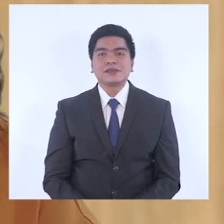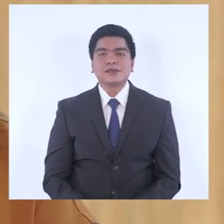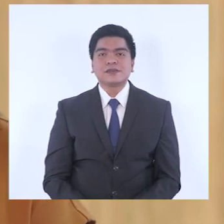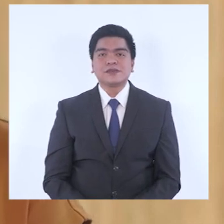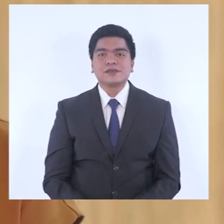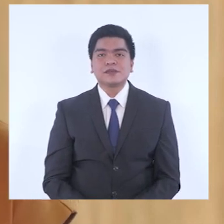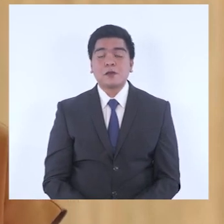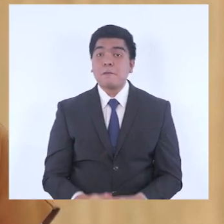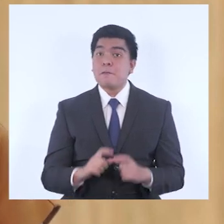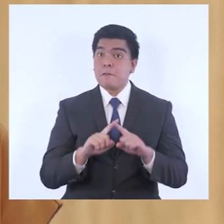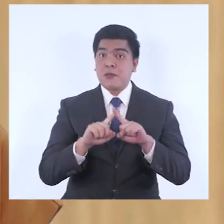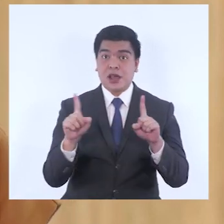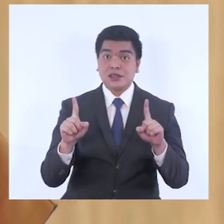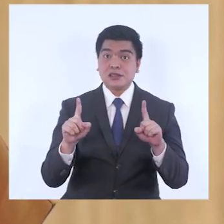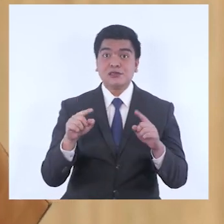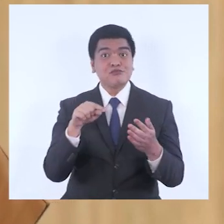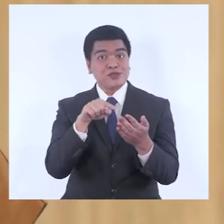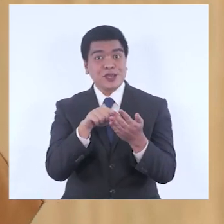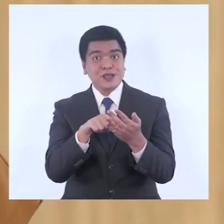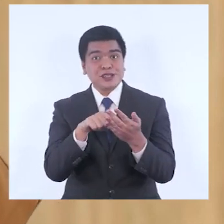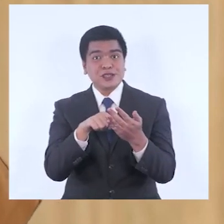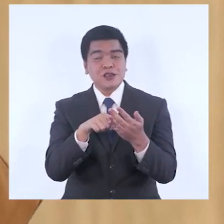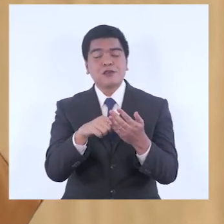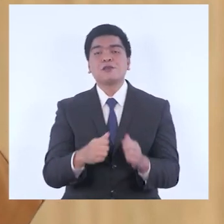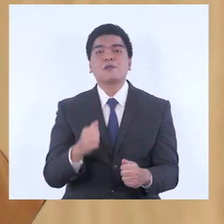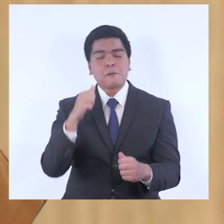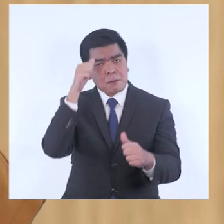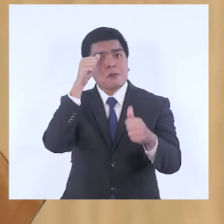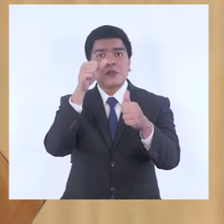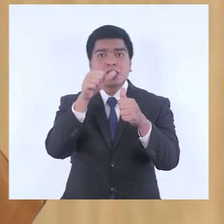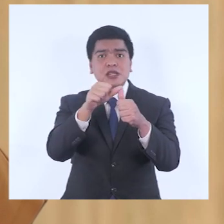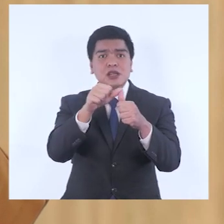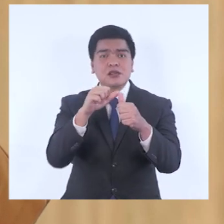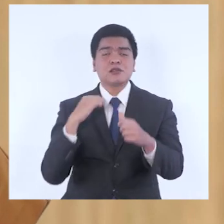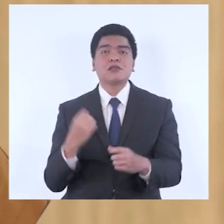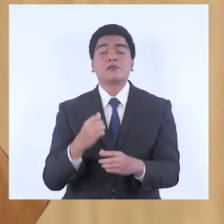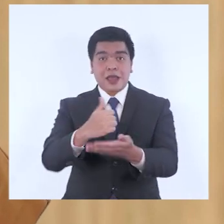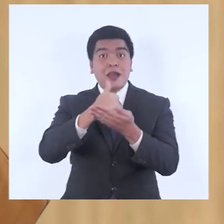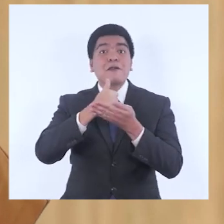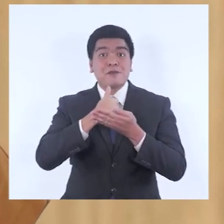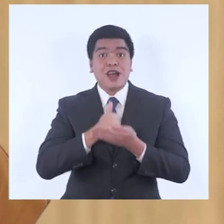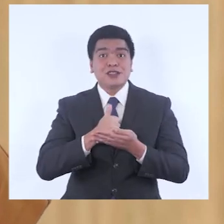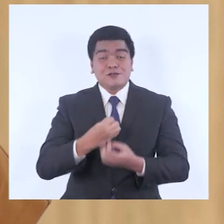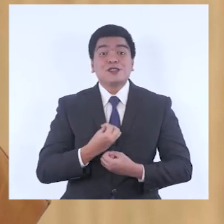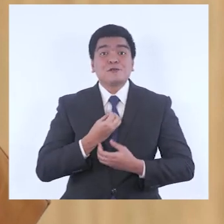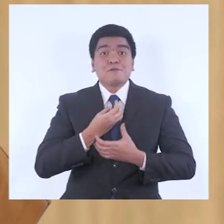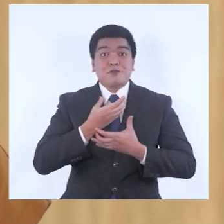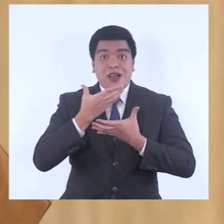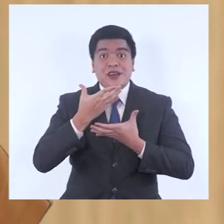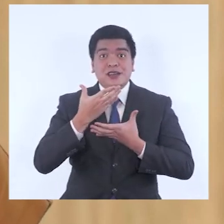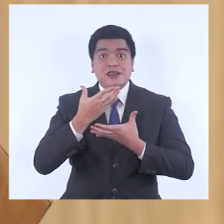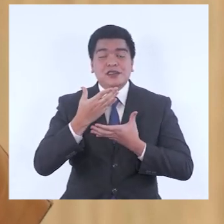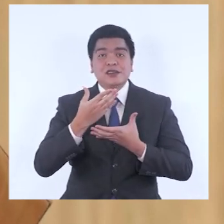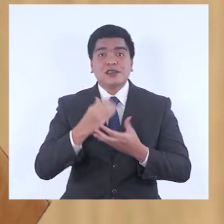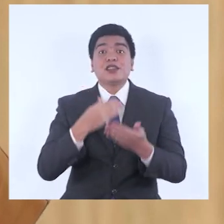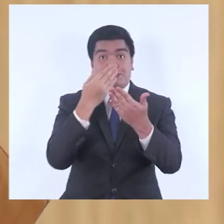as the fuel to keep our inspiration alive and burning. We need to practice a certain